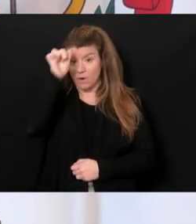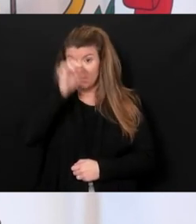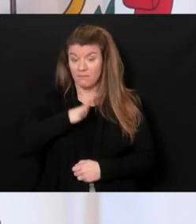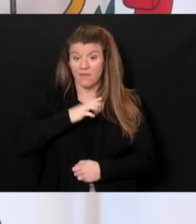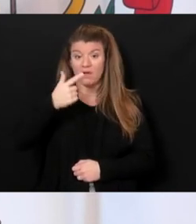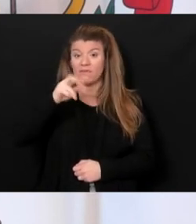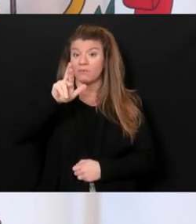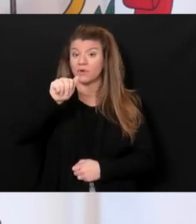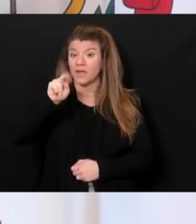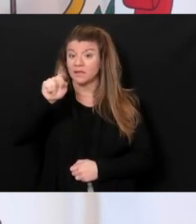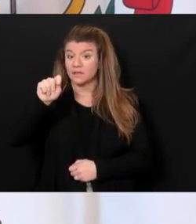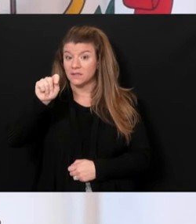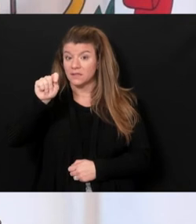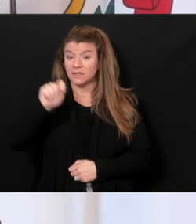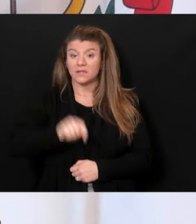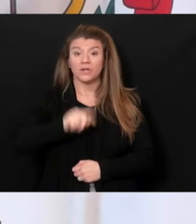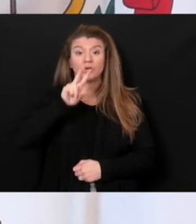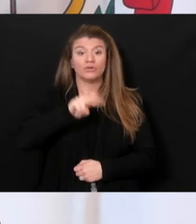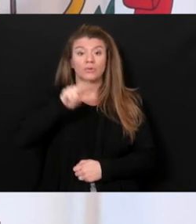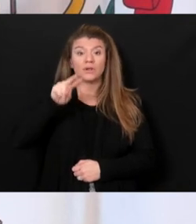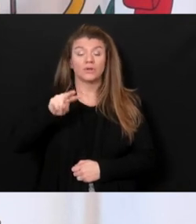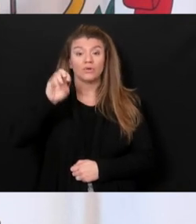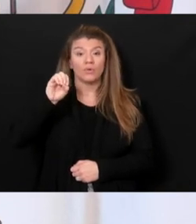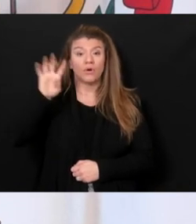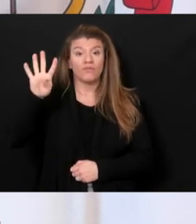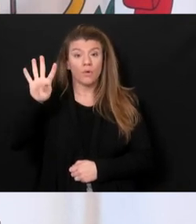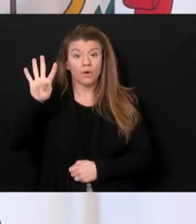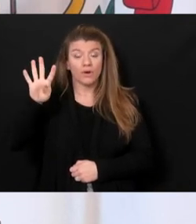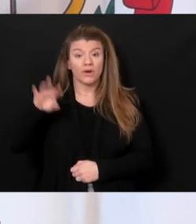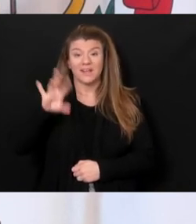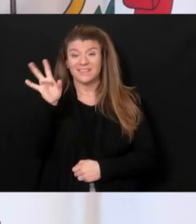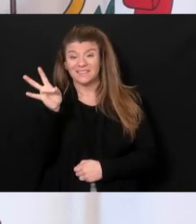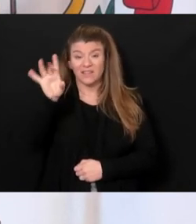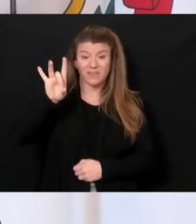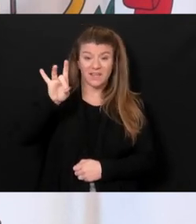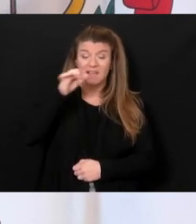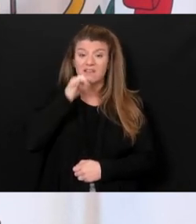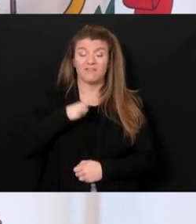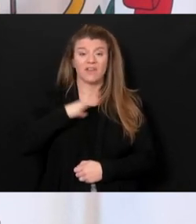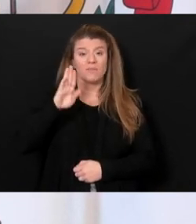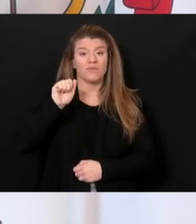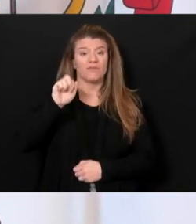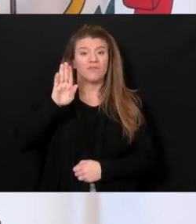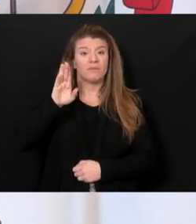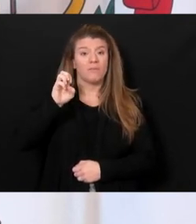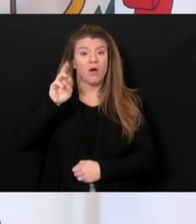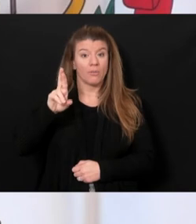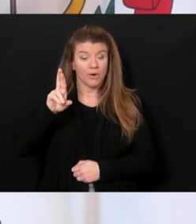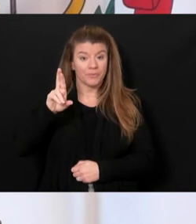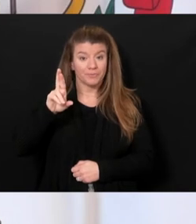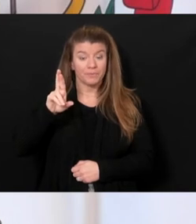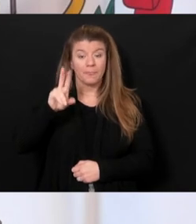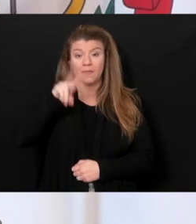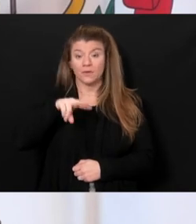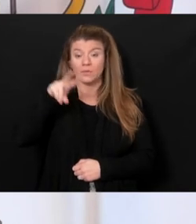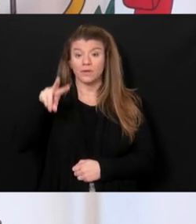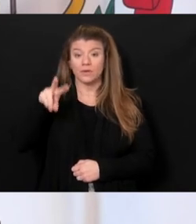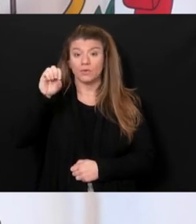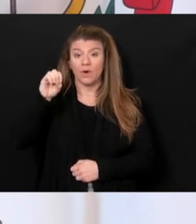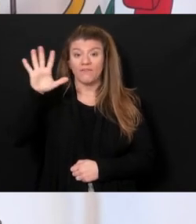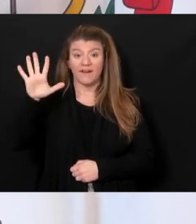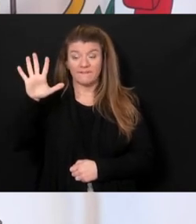Grant County. Our 2204th death is a 78-year-old female from Barber County. Our